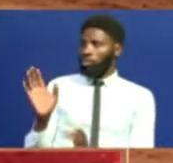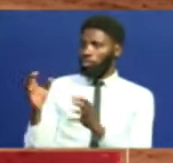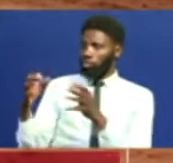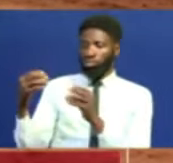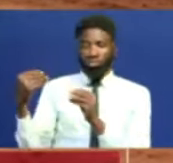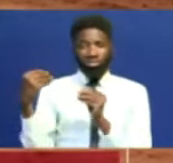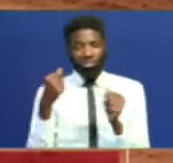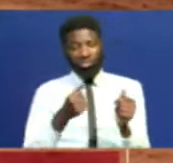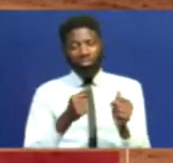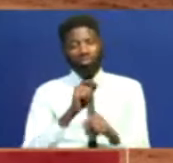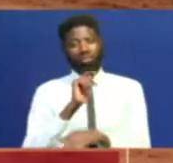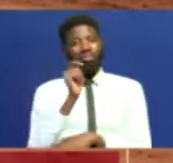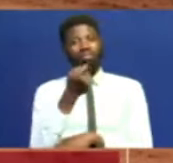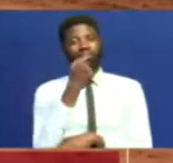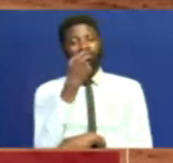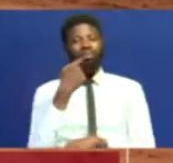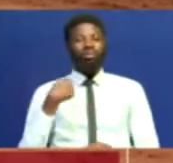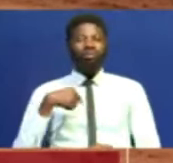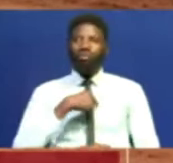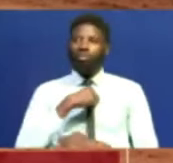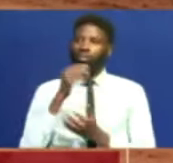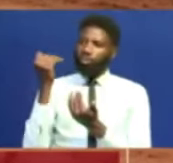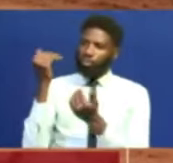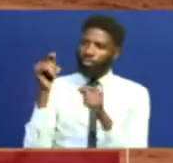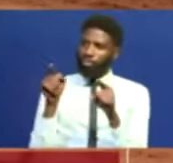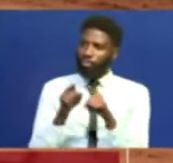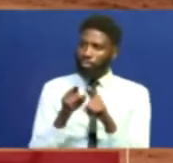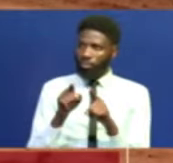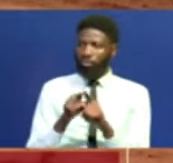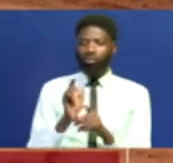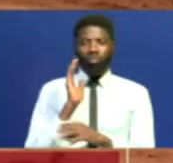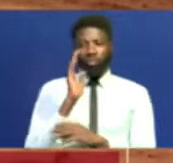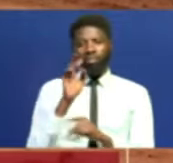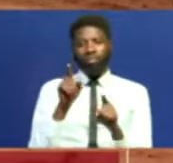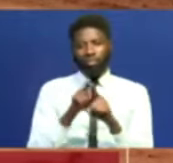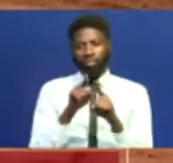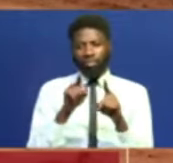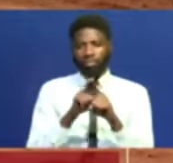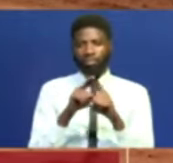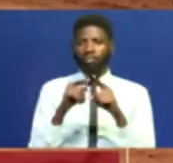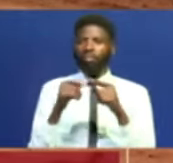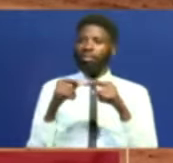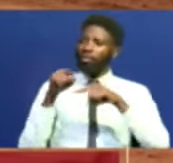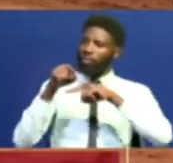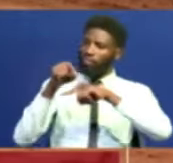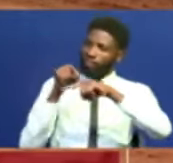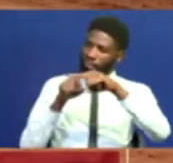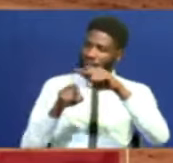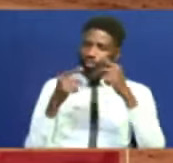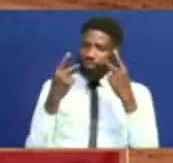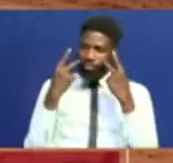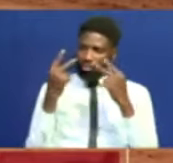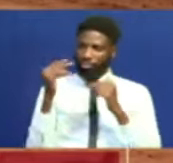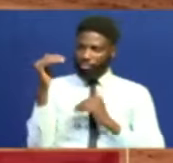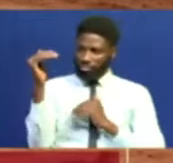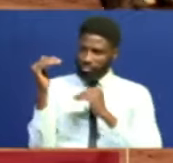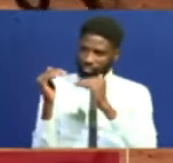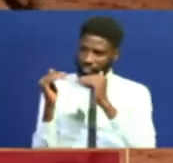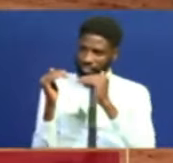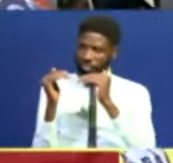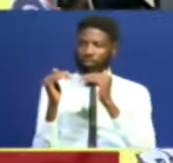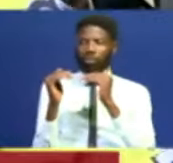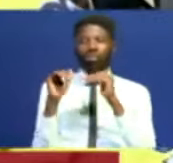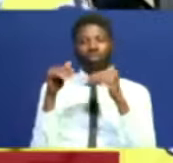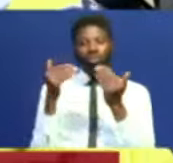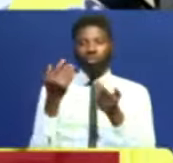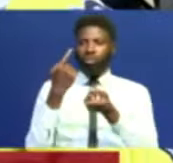Kenya. And we're hoping to sort of gain some points back on this event to see if we can close that gap, if not necessarily win.